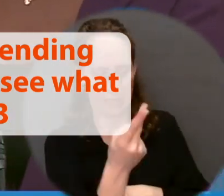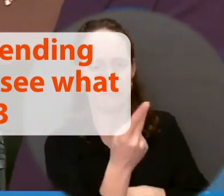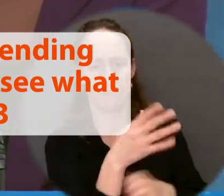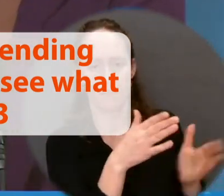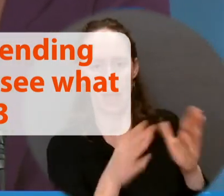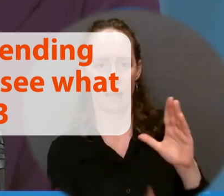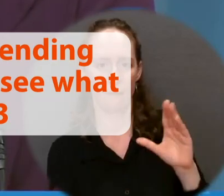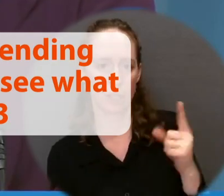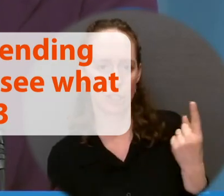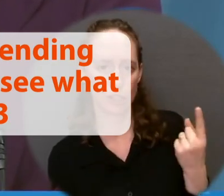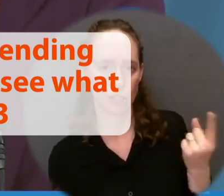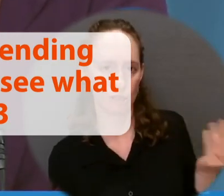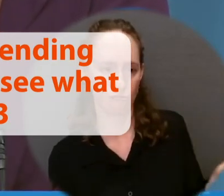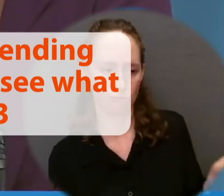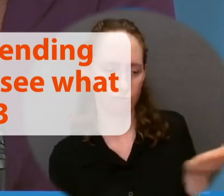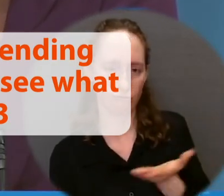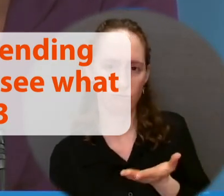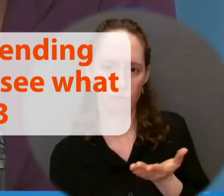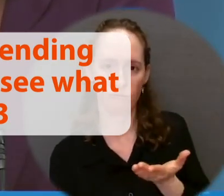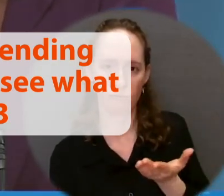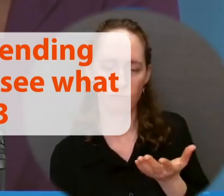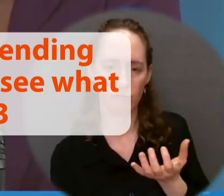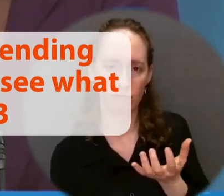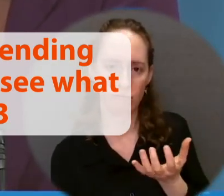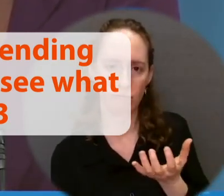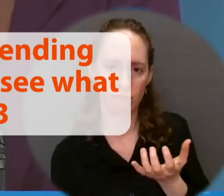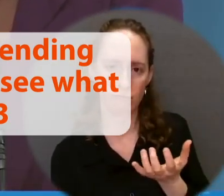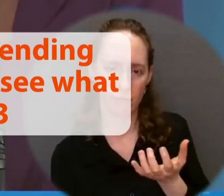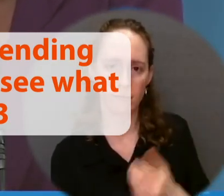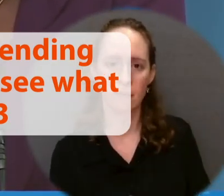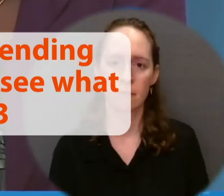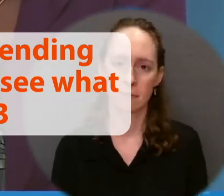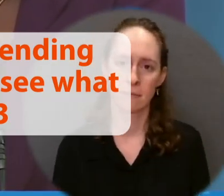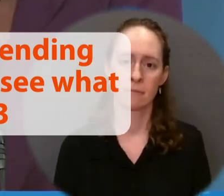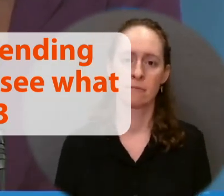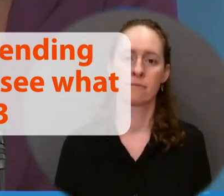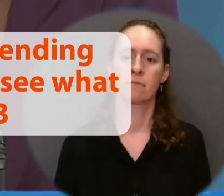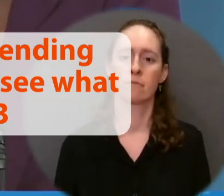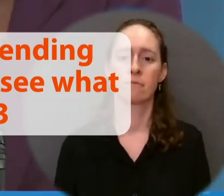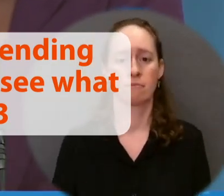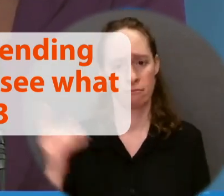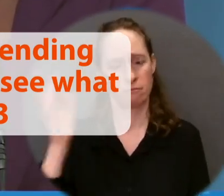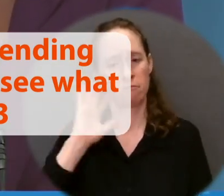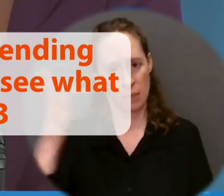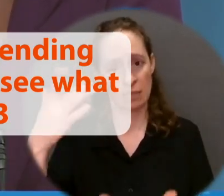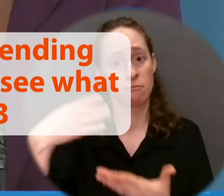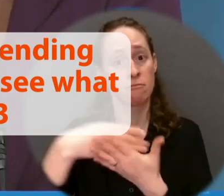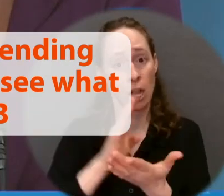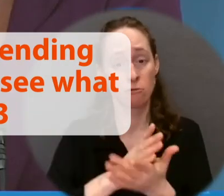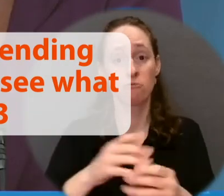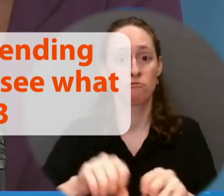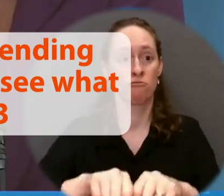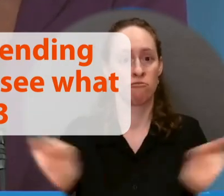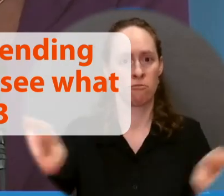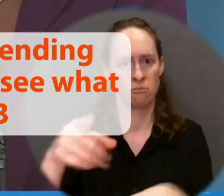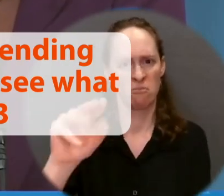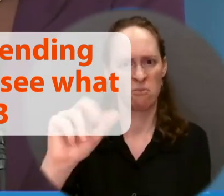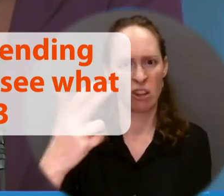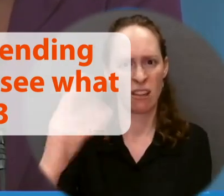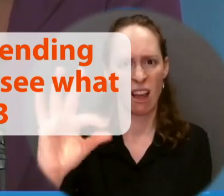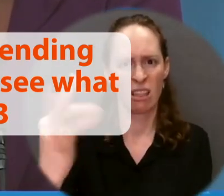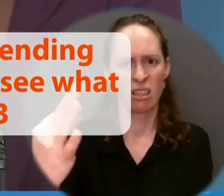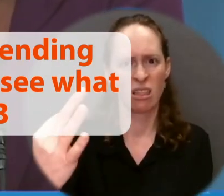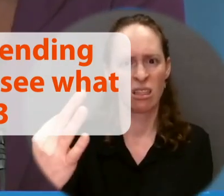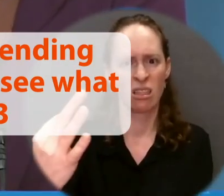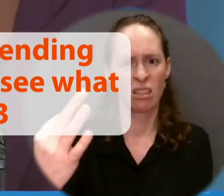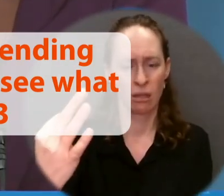to the budget, right? So the president is going to put out his budget on March 9th. You guys will all get to see that. And so we want to see what their